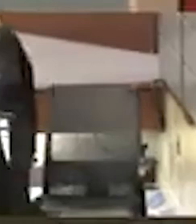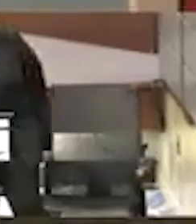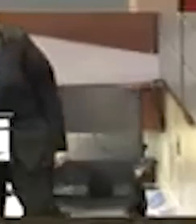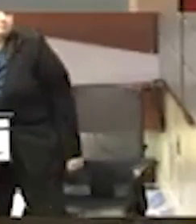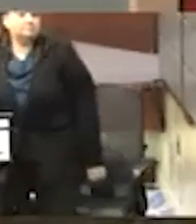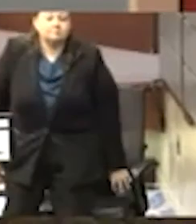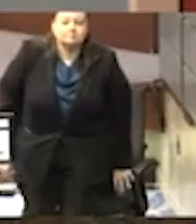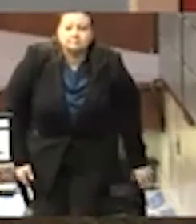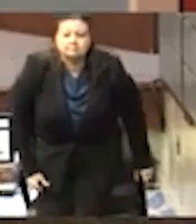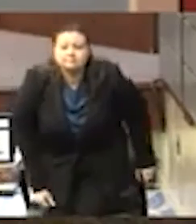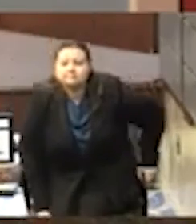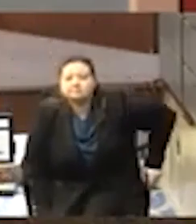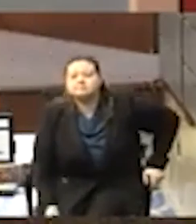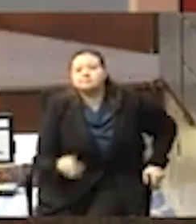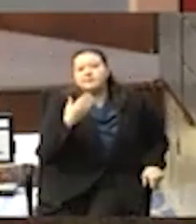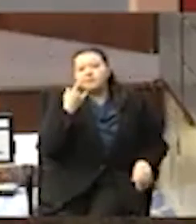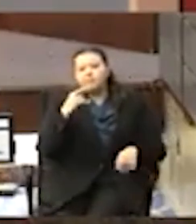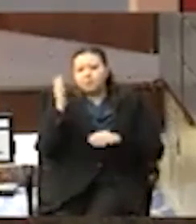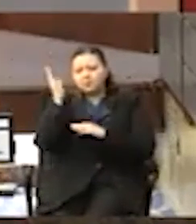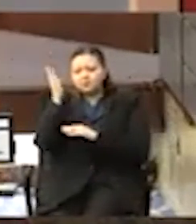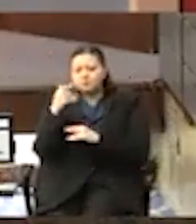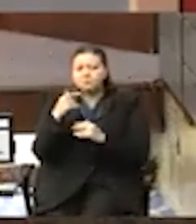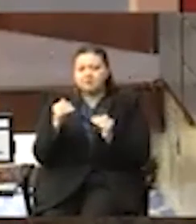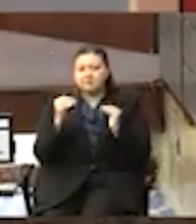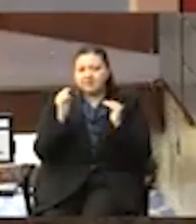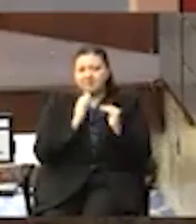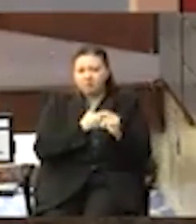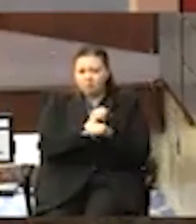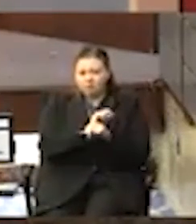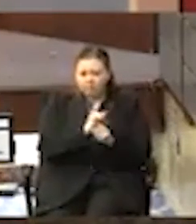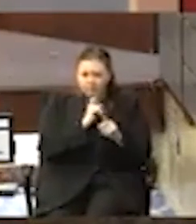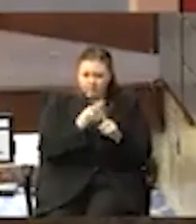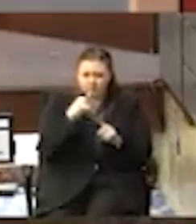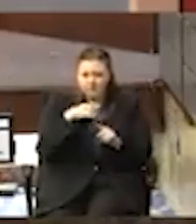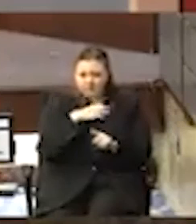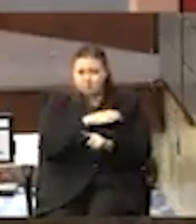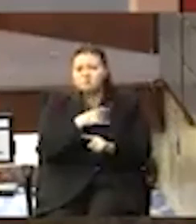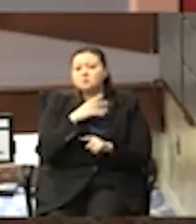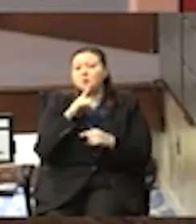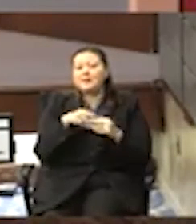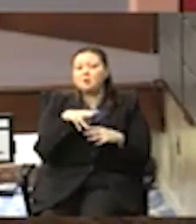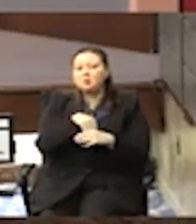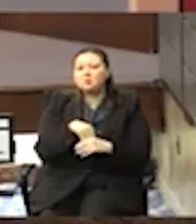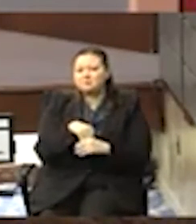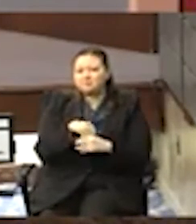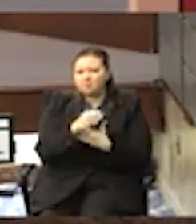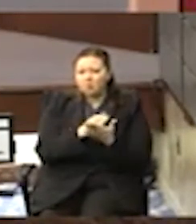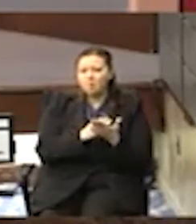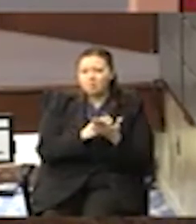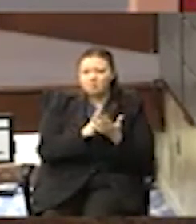and vision of this council. Alice, you've been talking about the inclusive park for a very, very long time, and so I'm